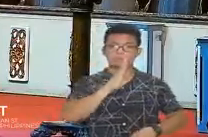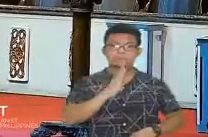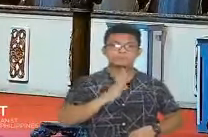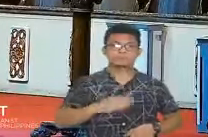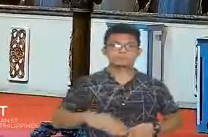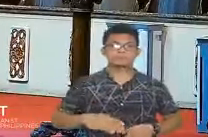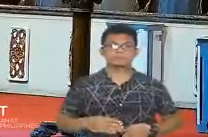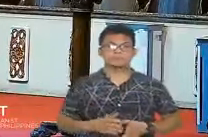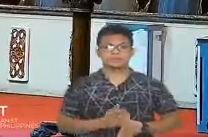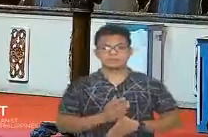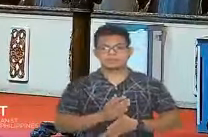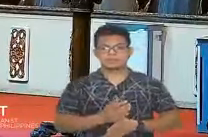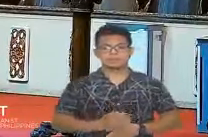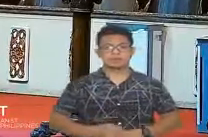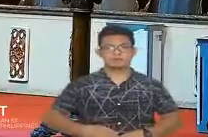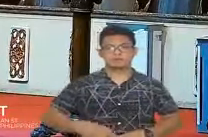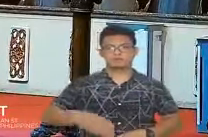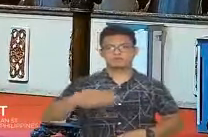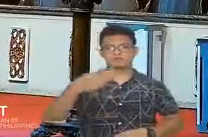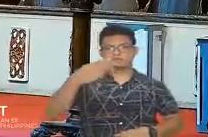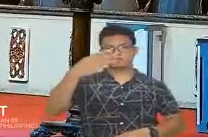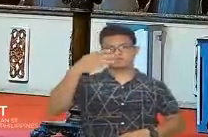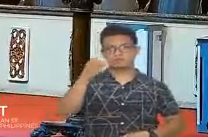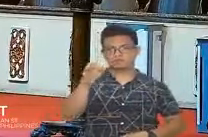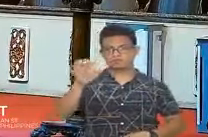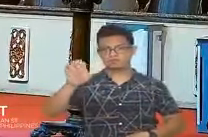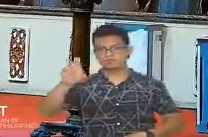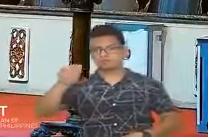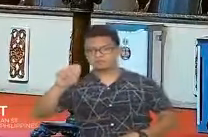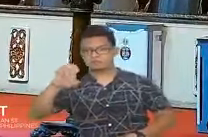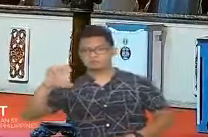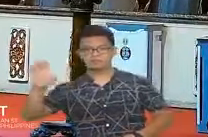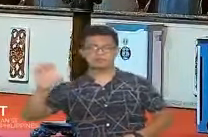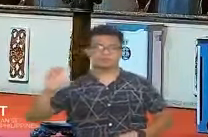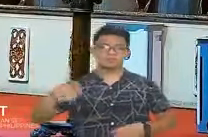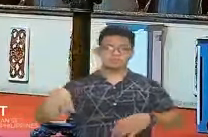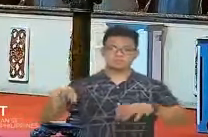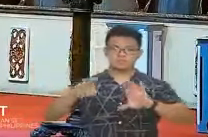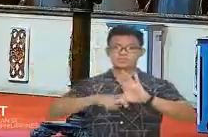Folks, if you walk with God, you cannot run with the devil.